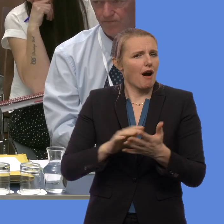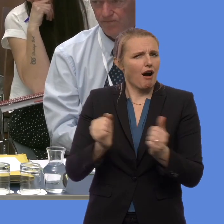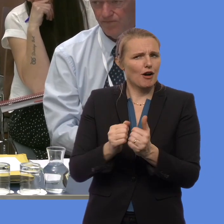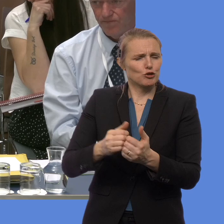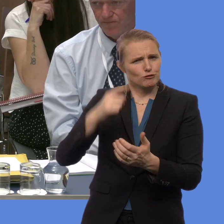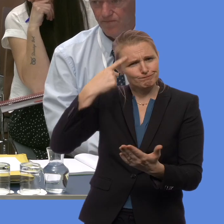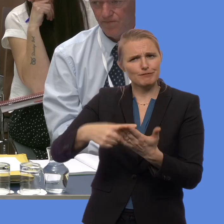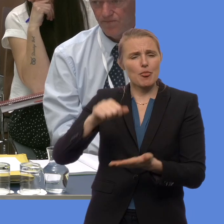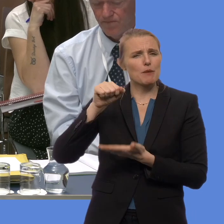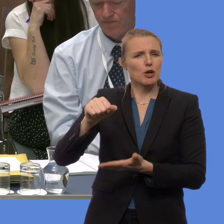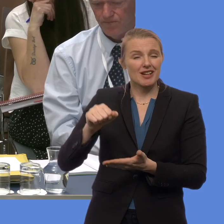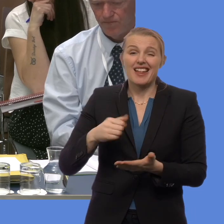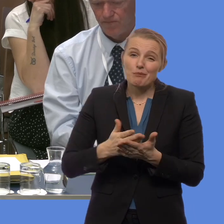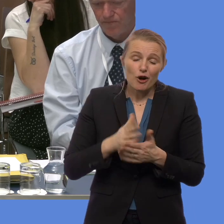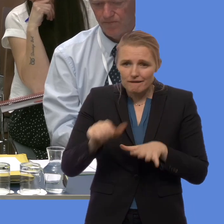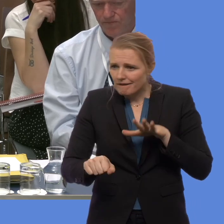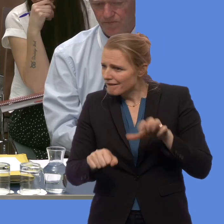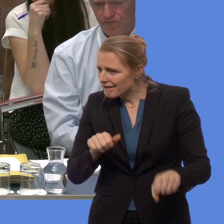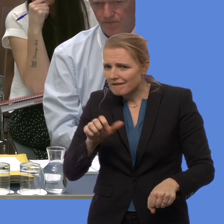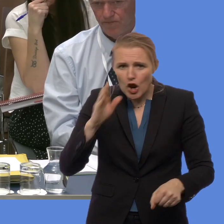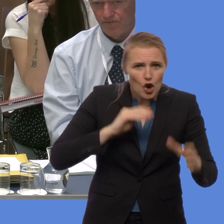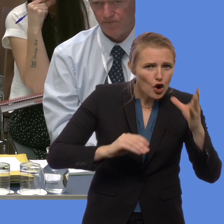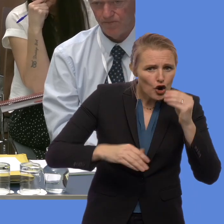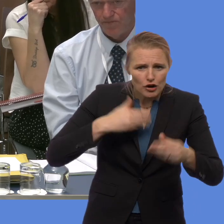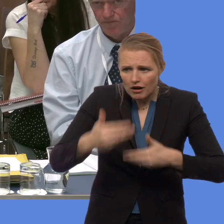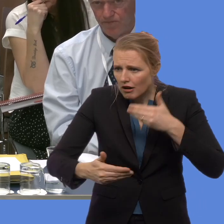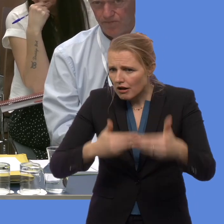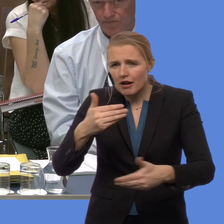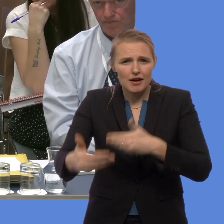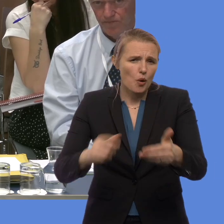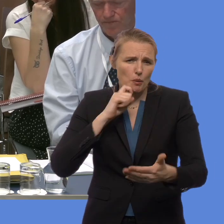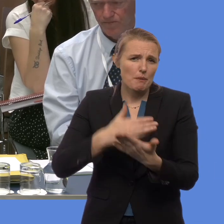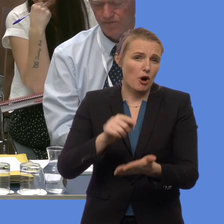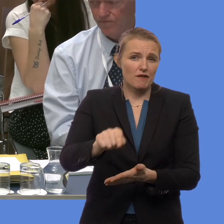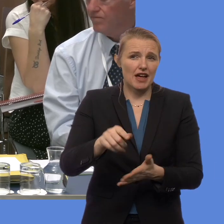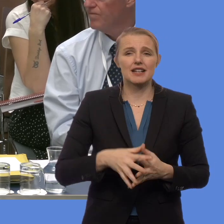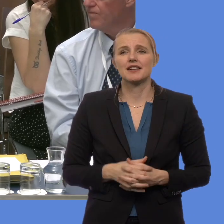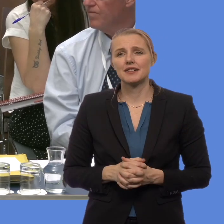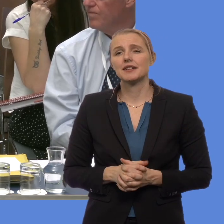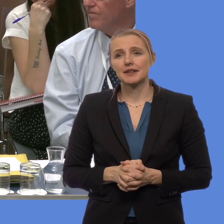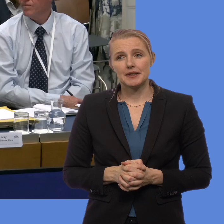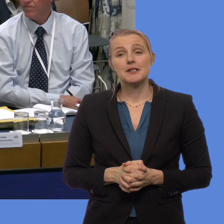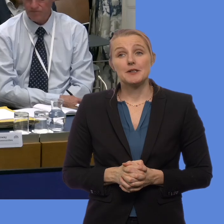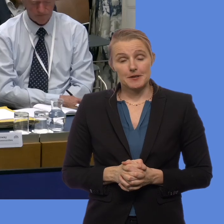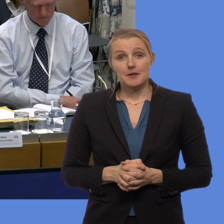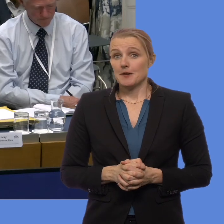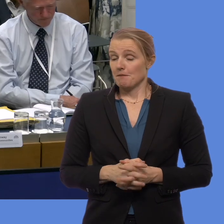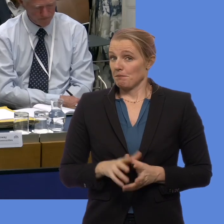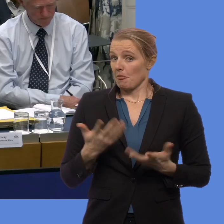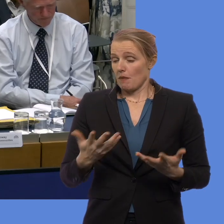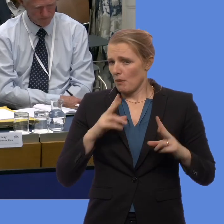be a part of an ongoing journey through the next stages of the process. And part of that analysis that we're carrying